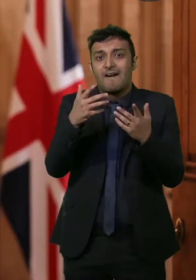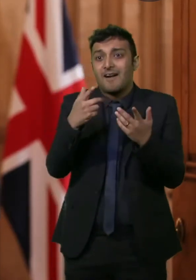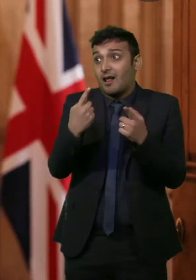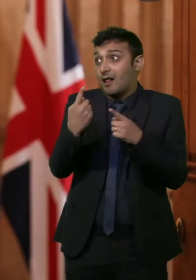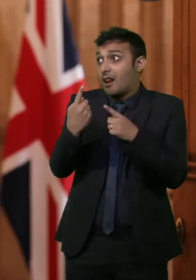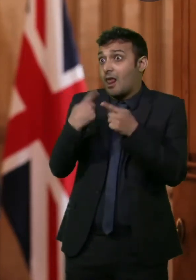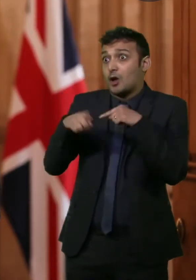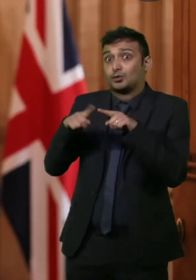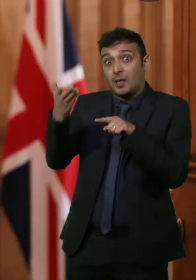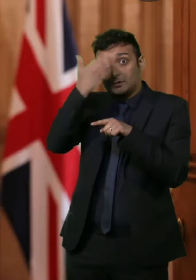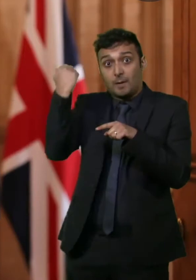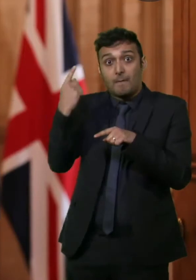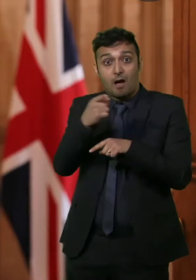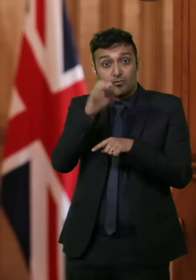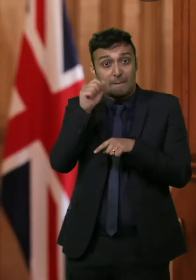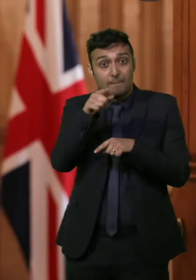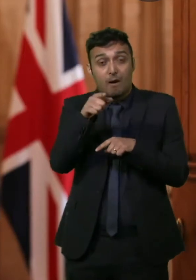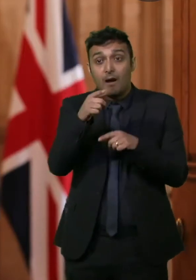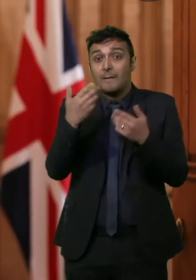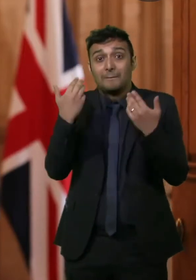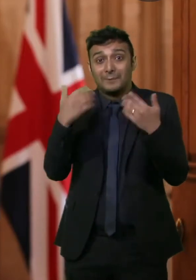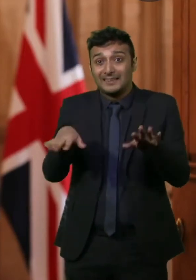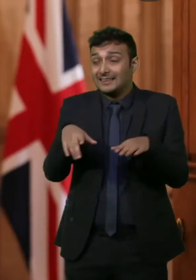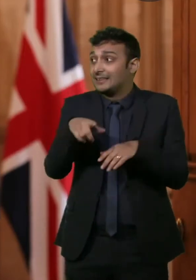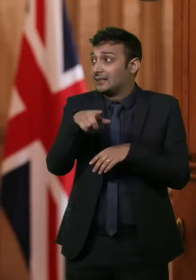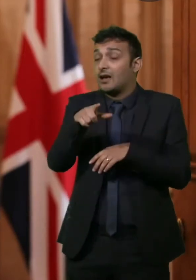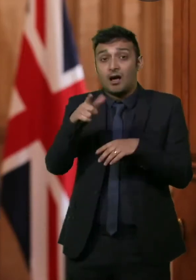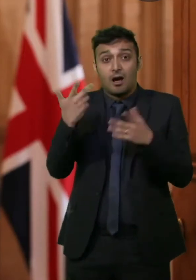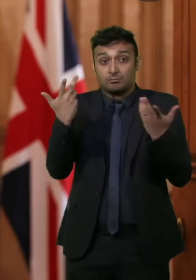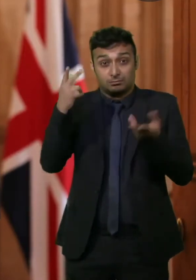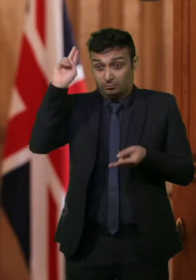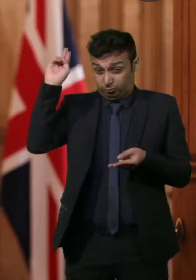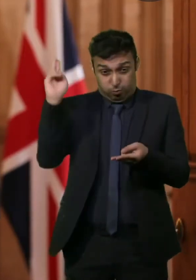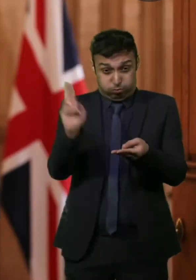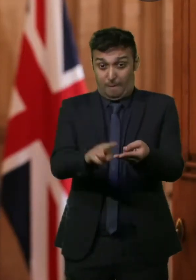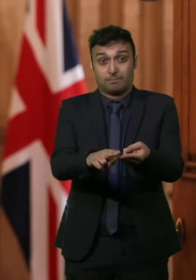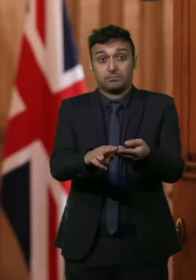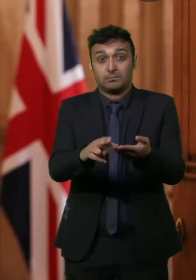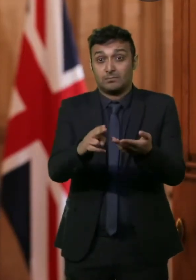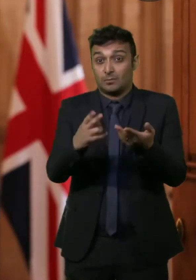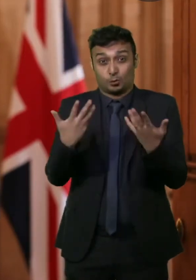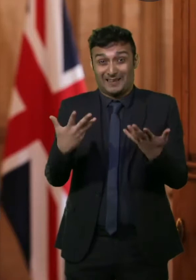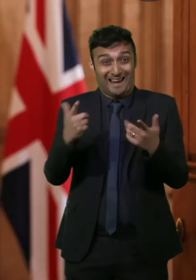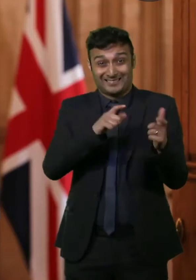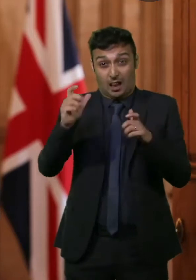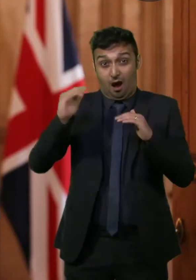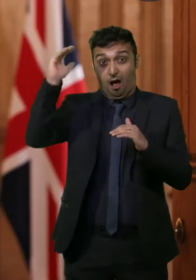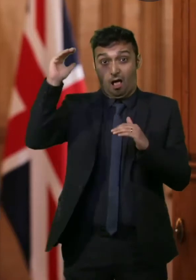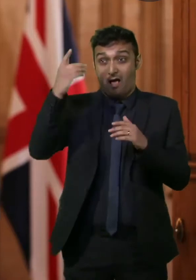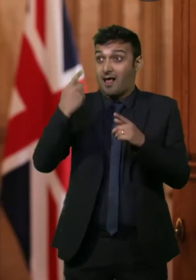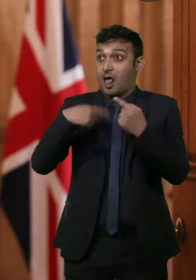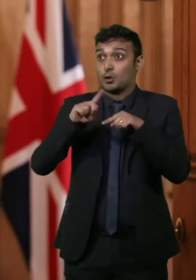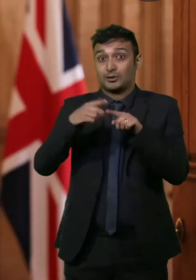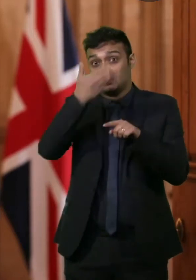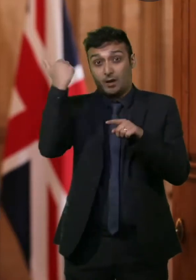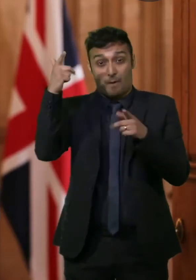the disease down to levels much below where it is today, and then we saw what happened with